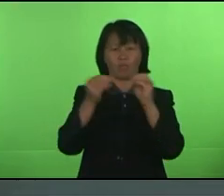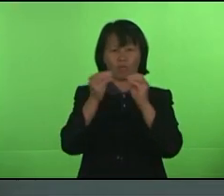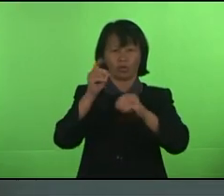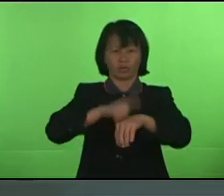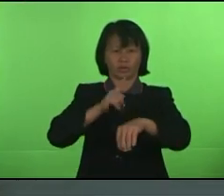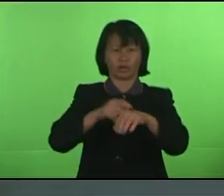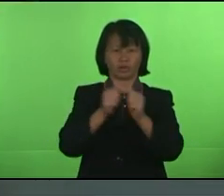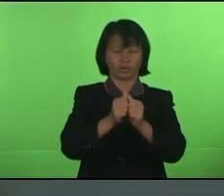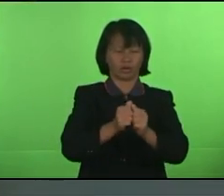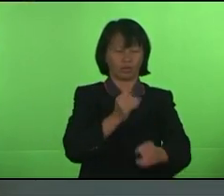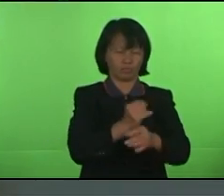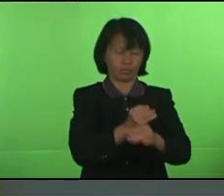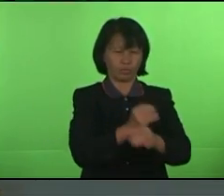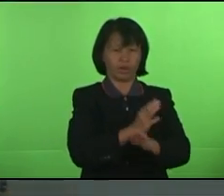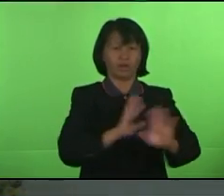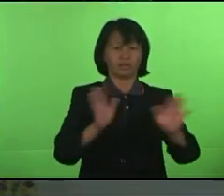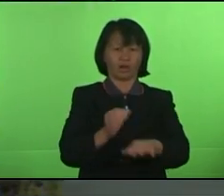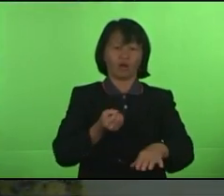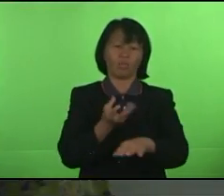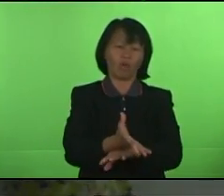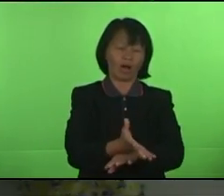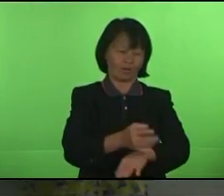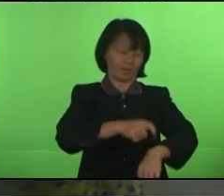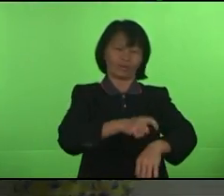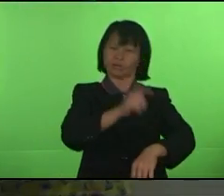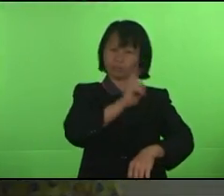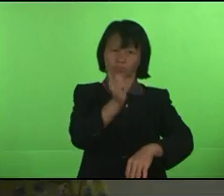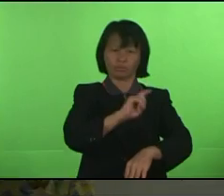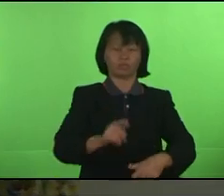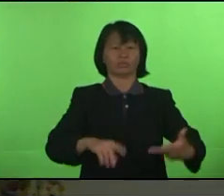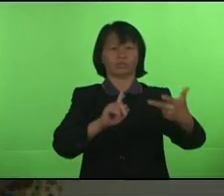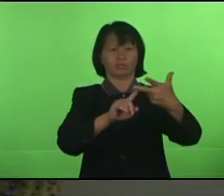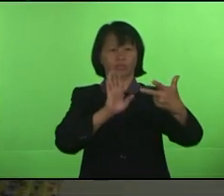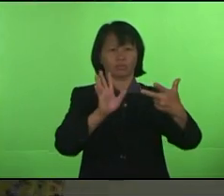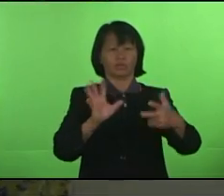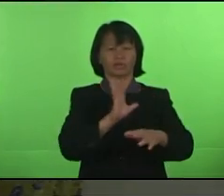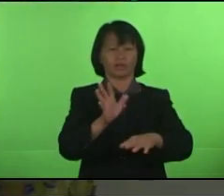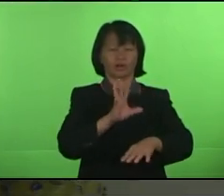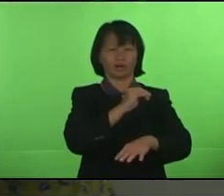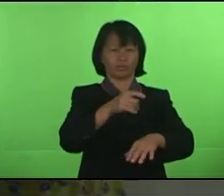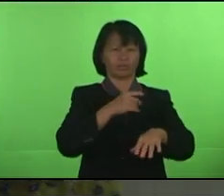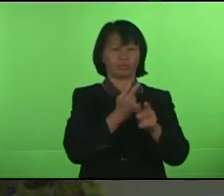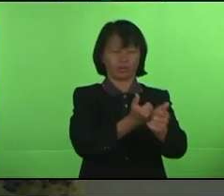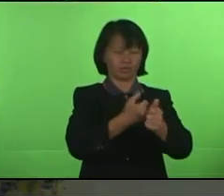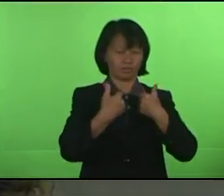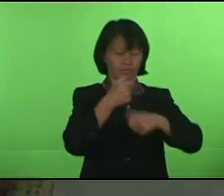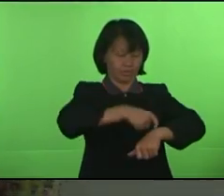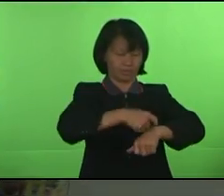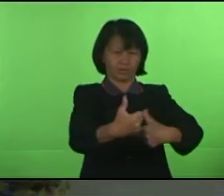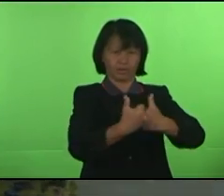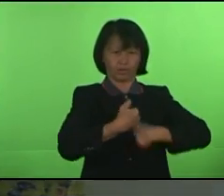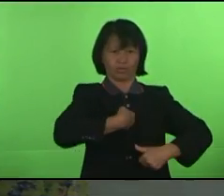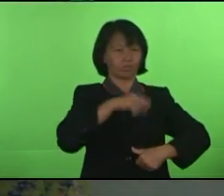don't waste time. In other words, don't waste time. Then take charge. Don't let time take charge of you. And